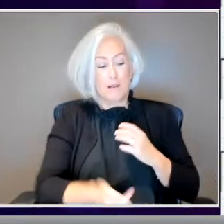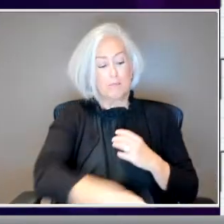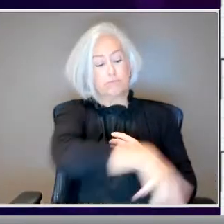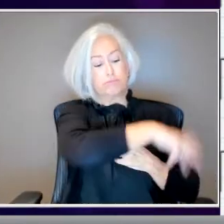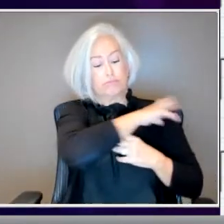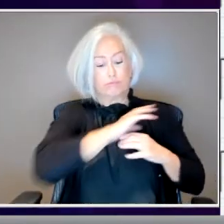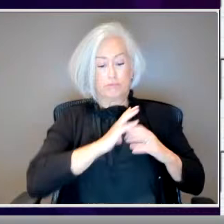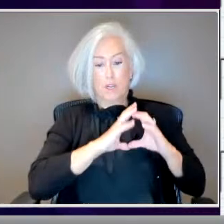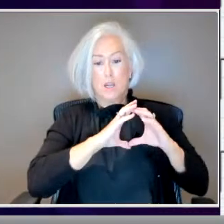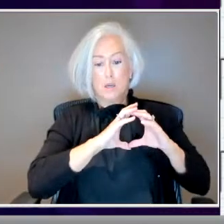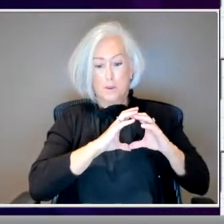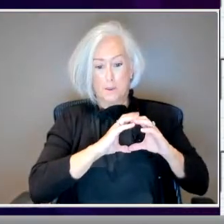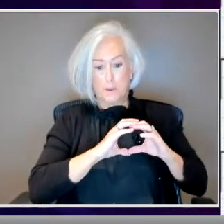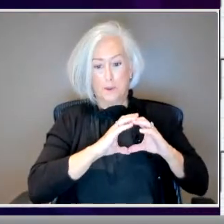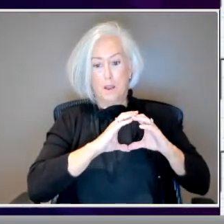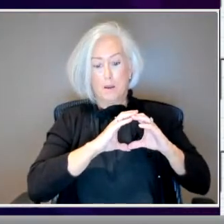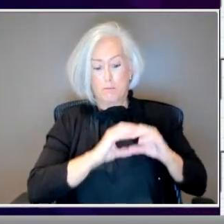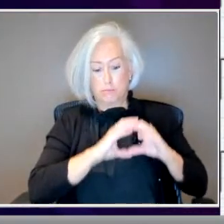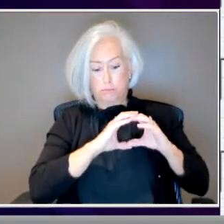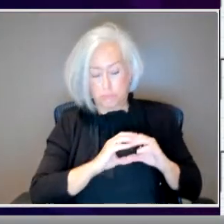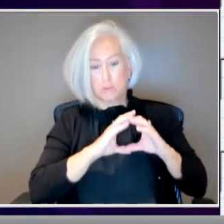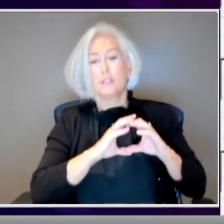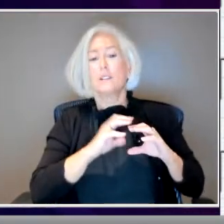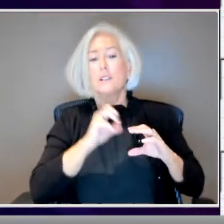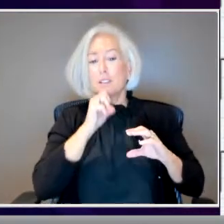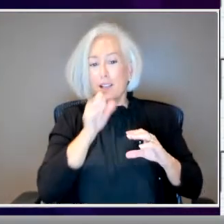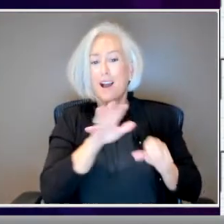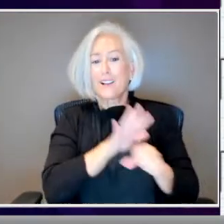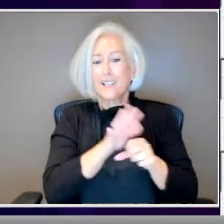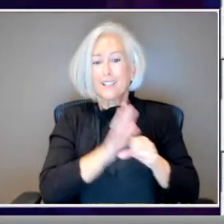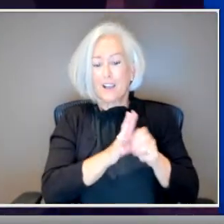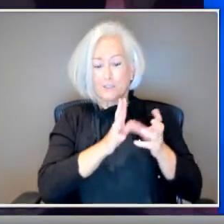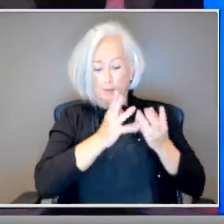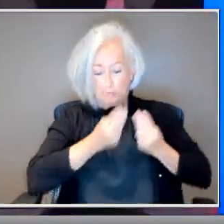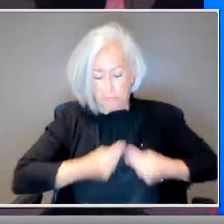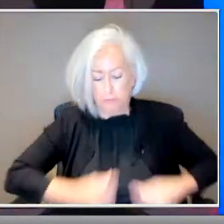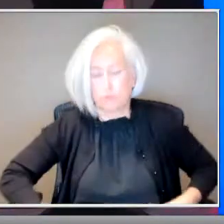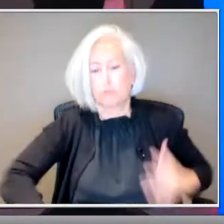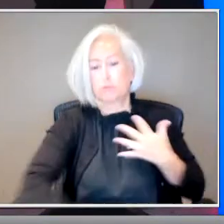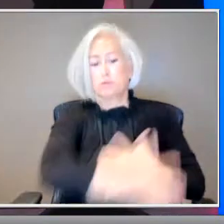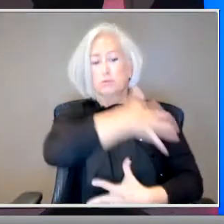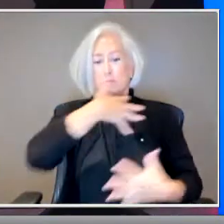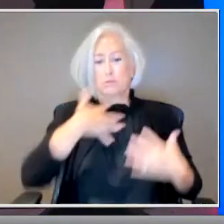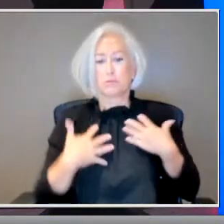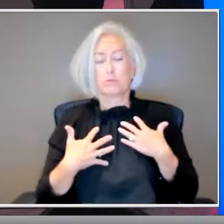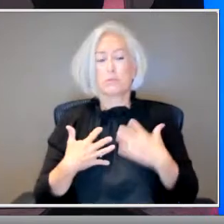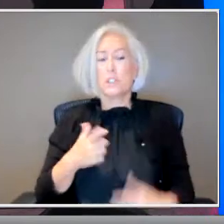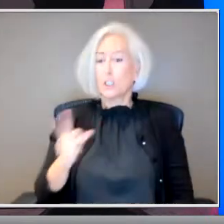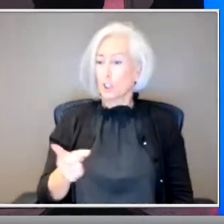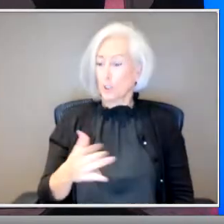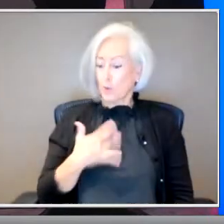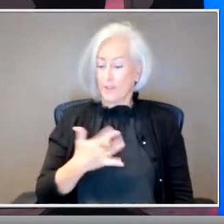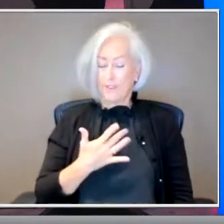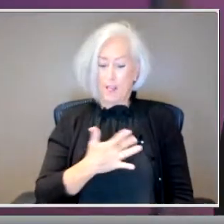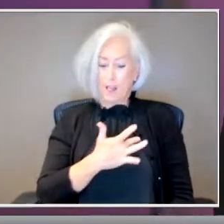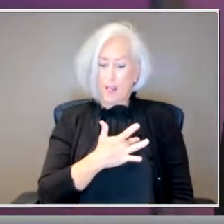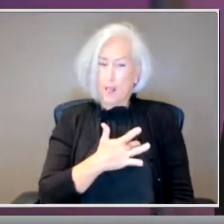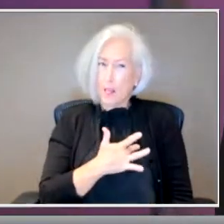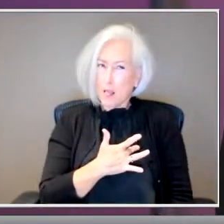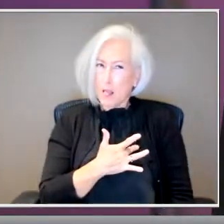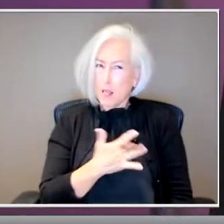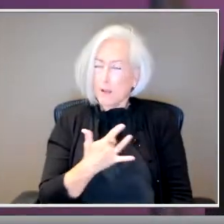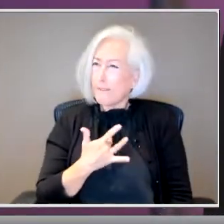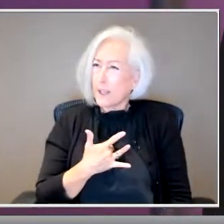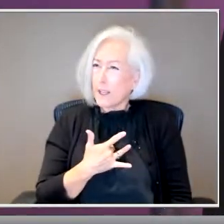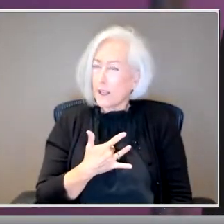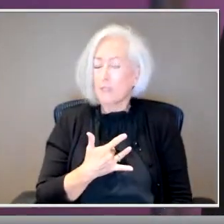hand on your chest, could you feel any difference in the beats? So you didn't feel any of that? No. But he did explain all that to me, you know, what was actually